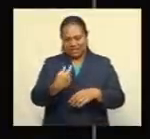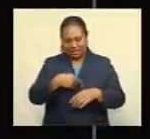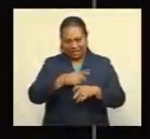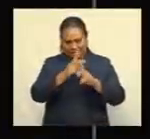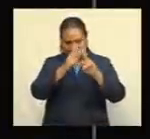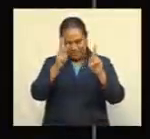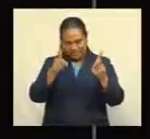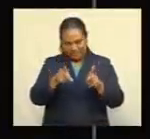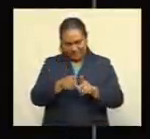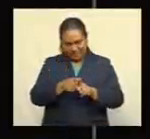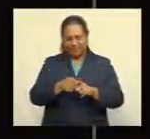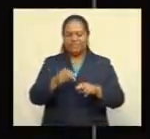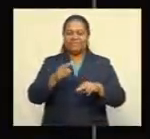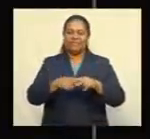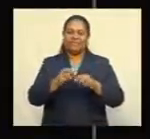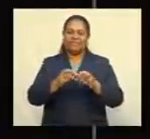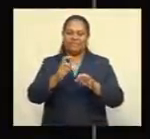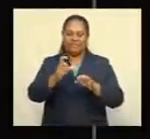Email